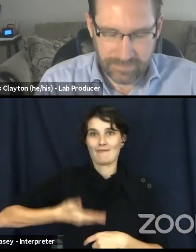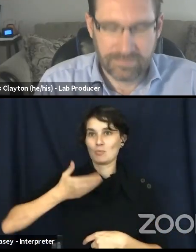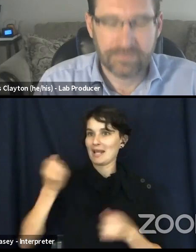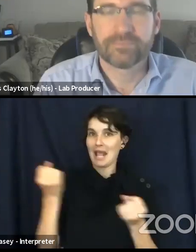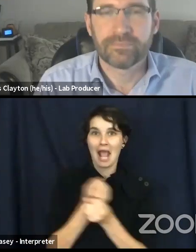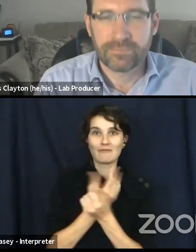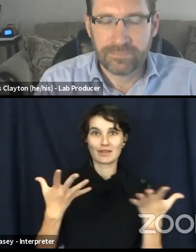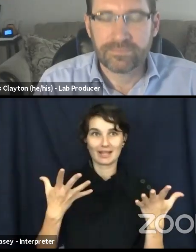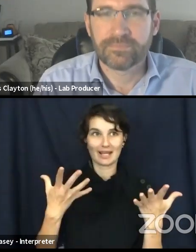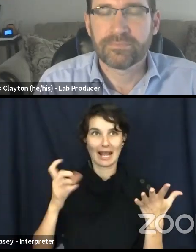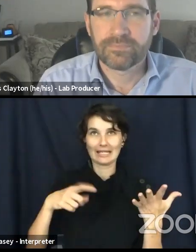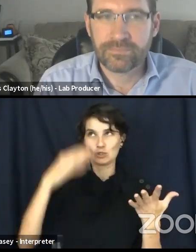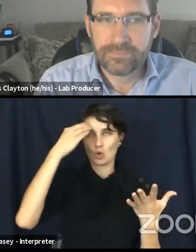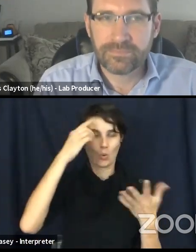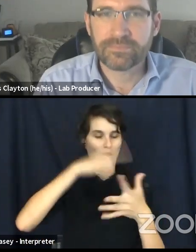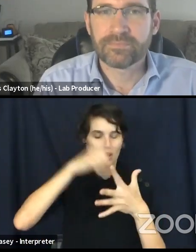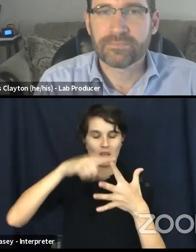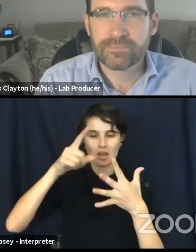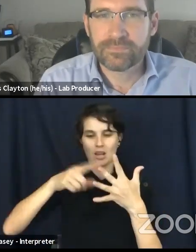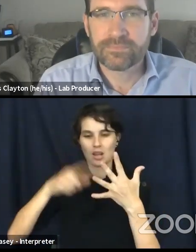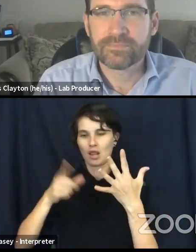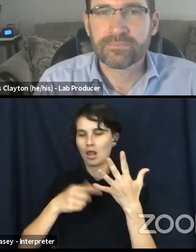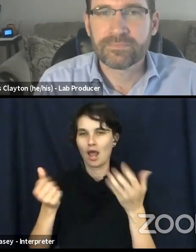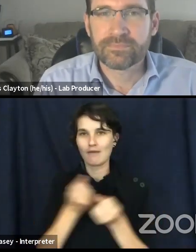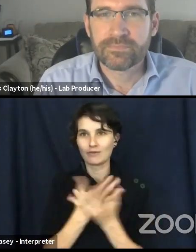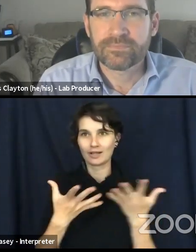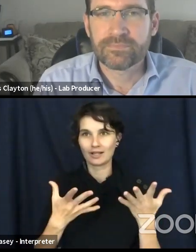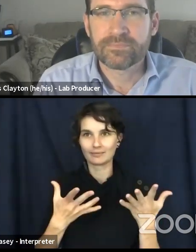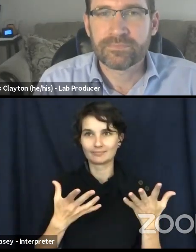have a voice in this space and to play.